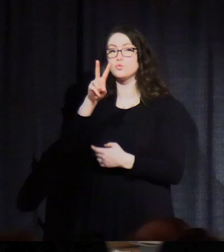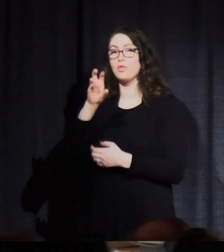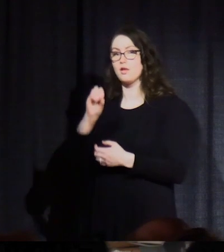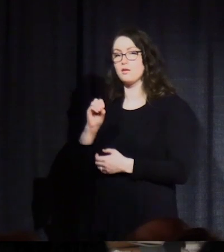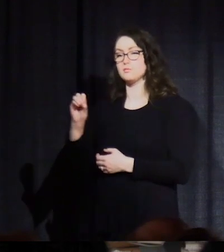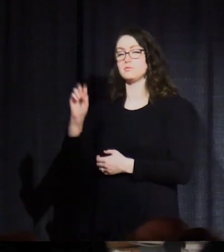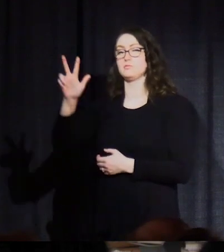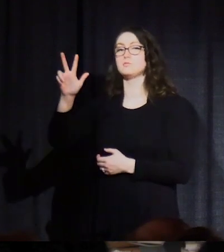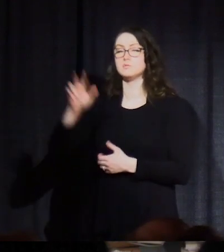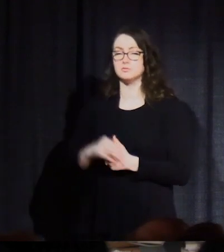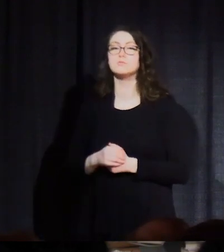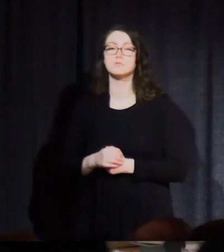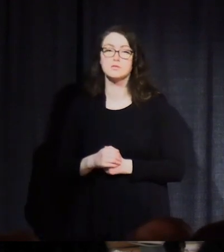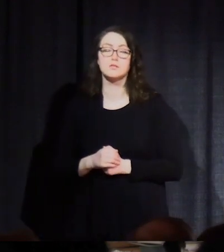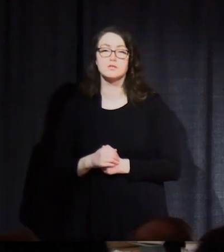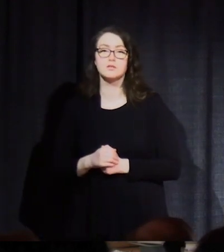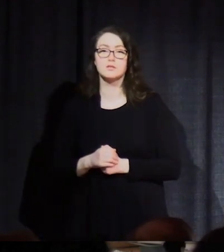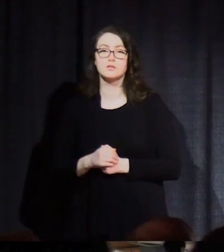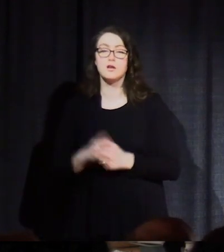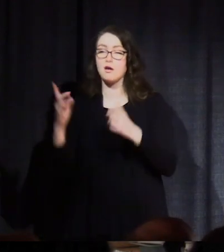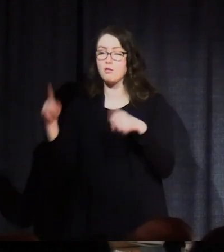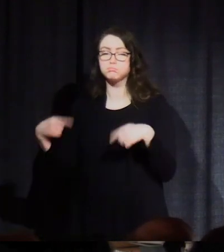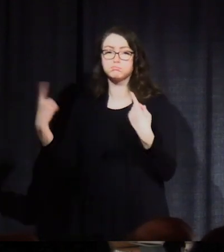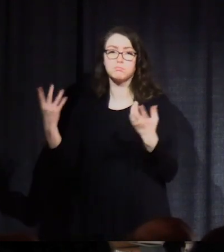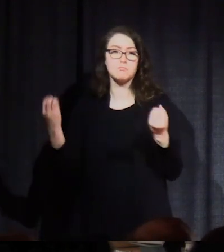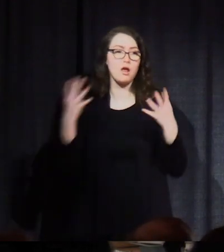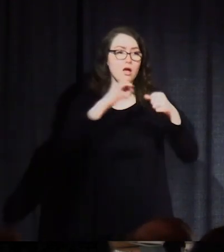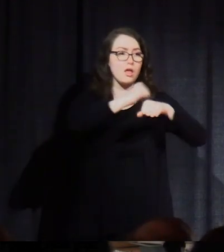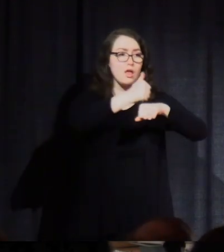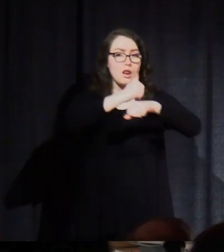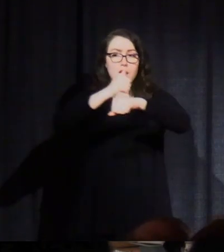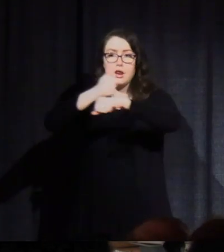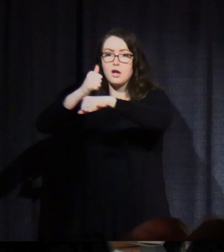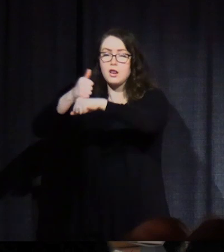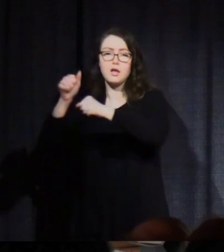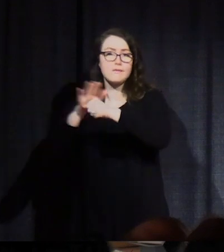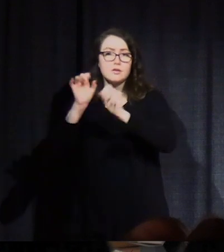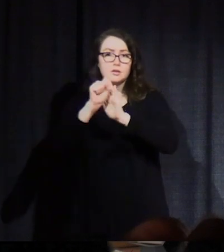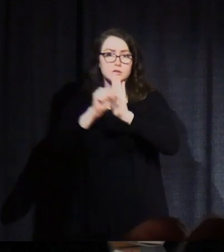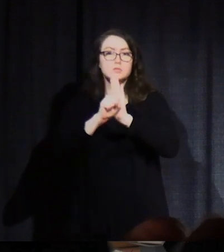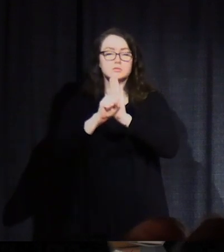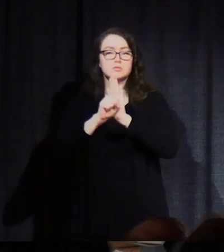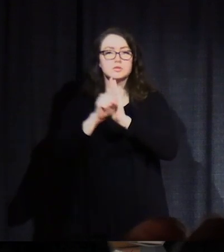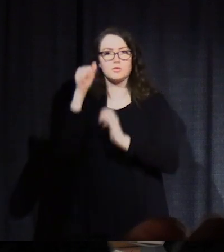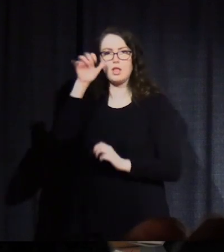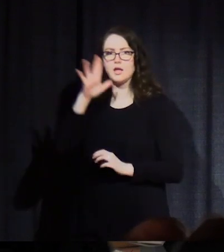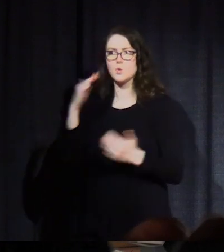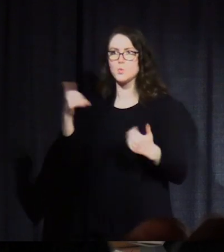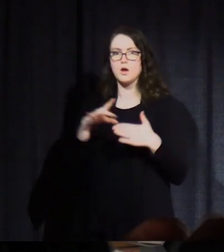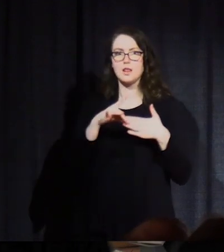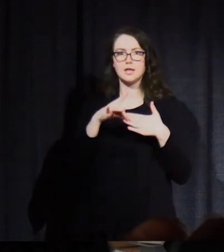Since then, energy storage systems have been installed across the state, making rural Alaska a global leader in what we